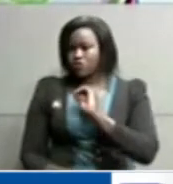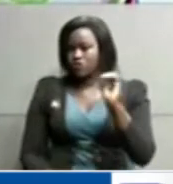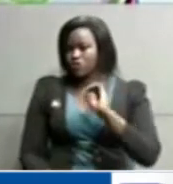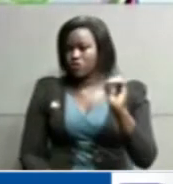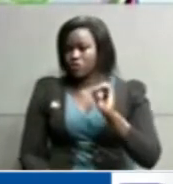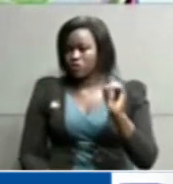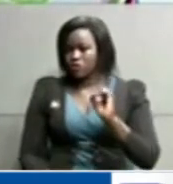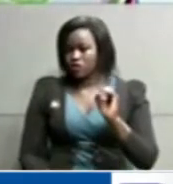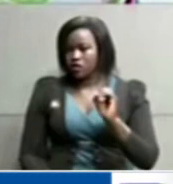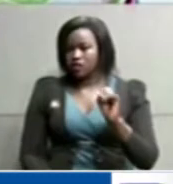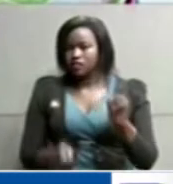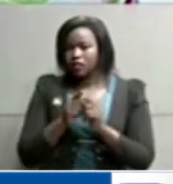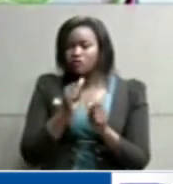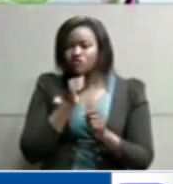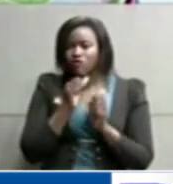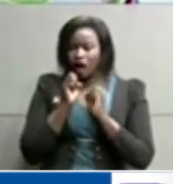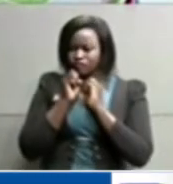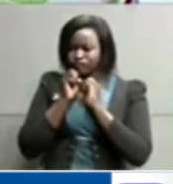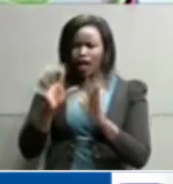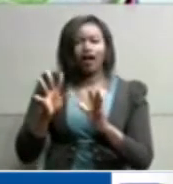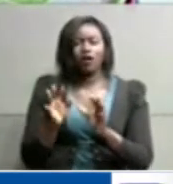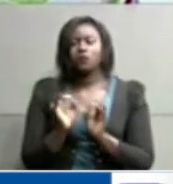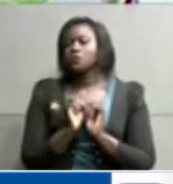and he was not okwetsiamura.